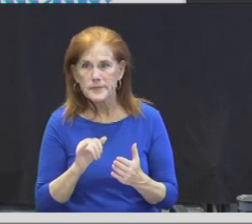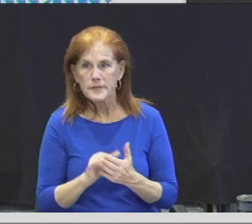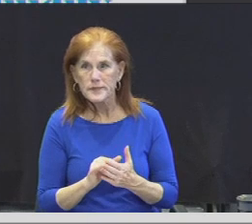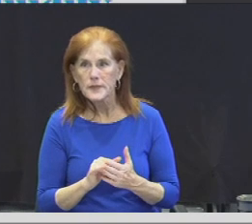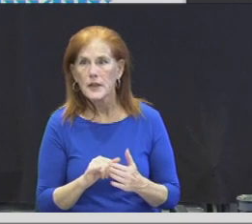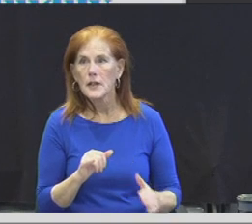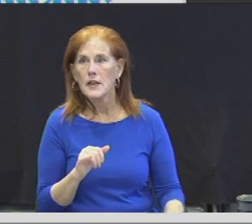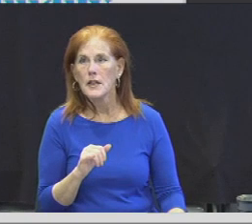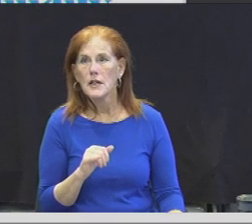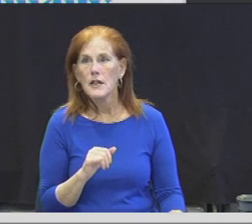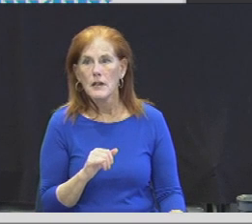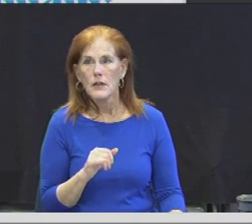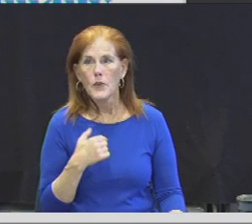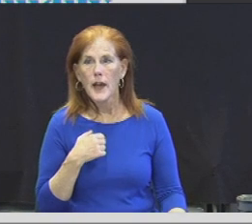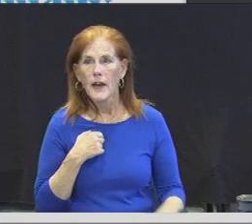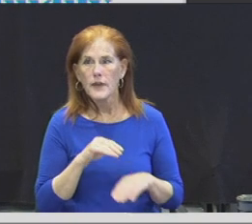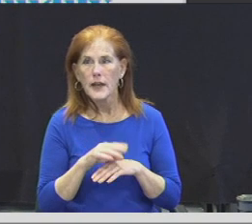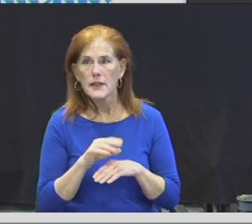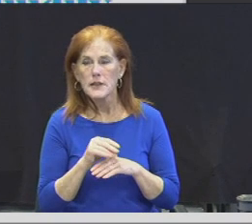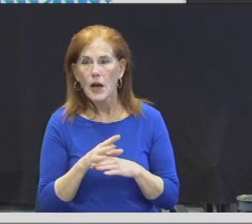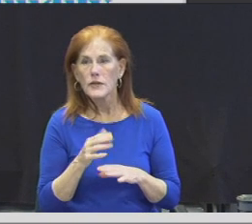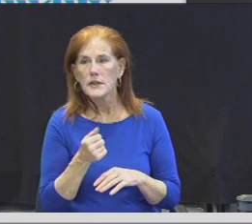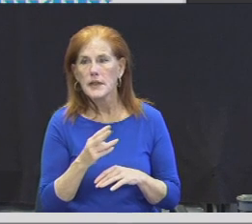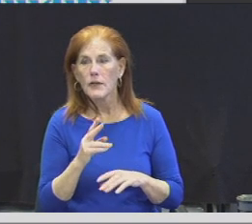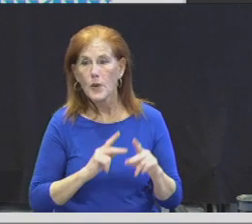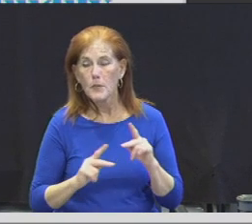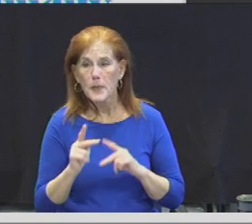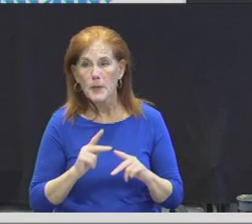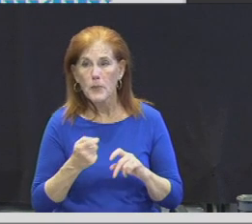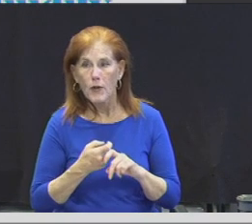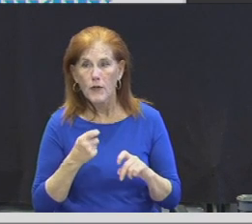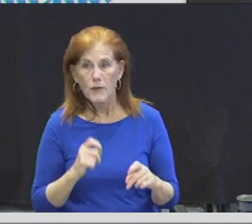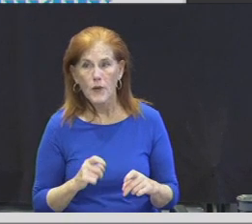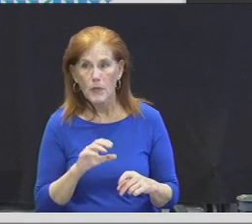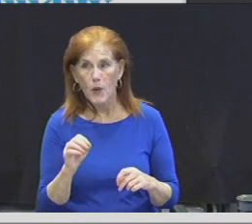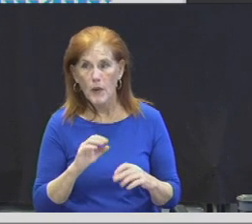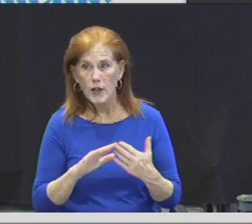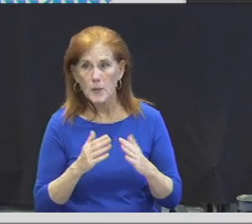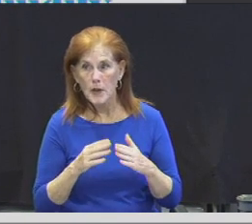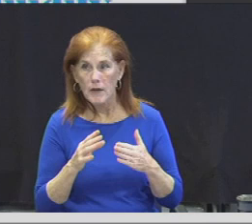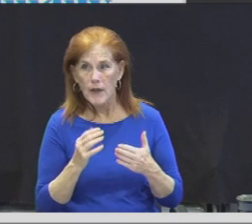countless consultants, as well as a number of folks from the Omaha community that have helped guide us along the way.